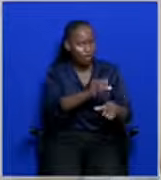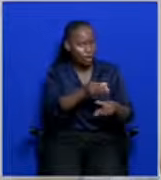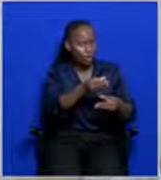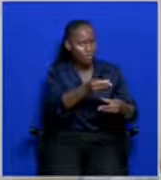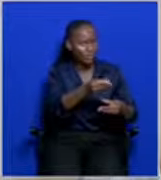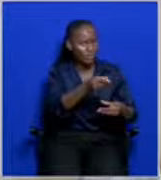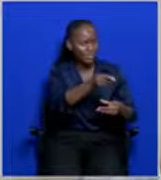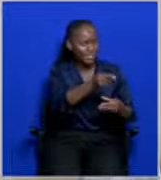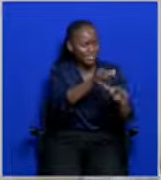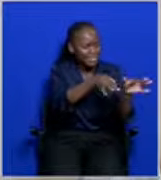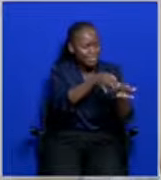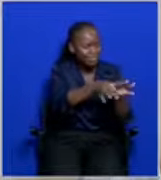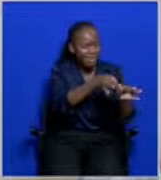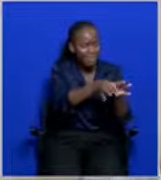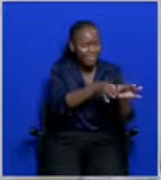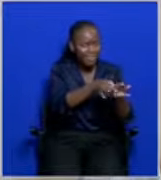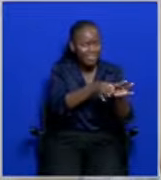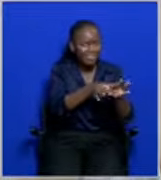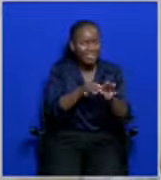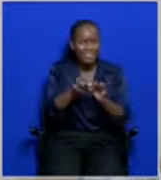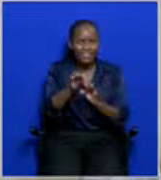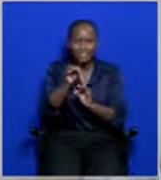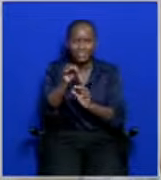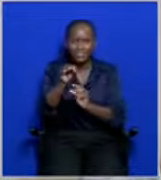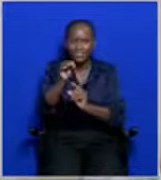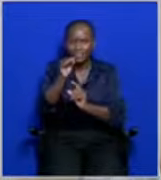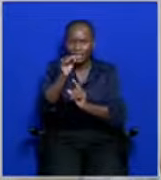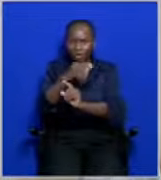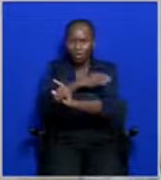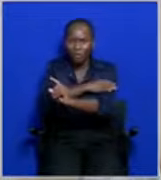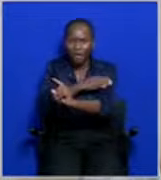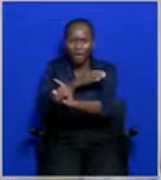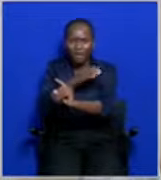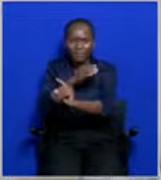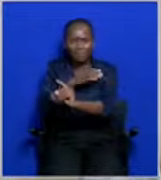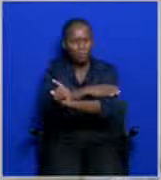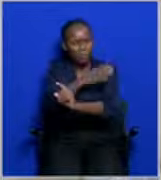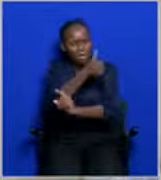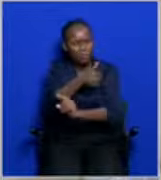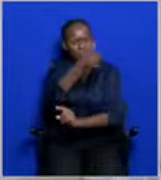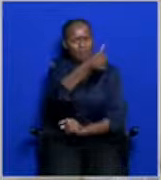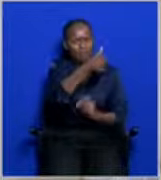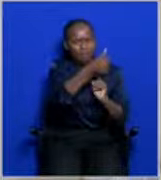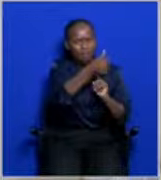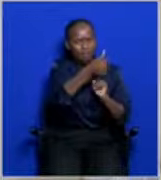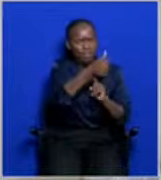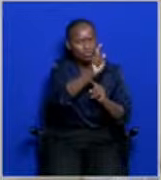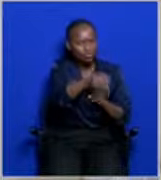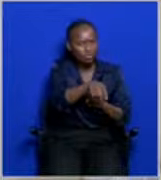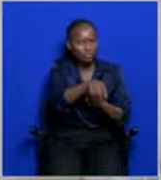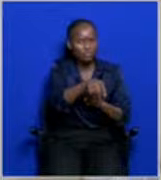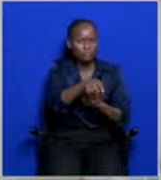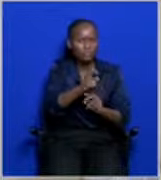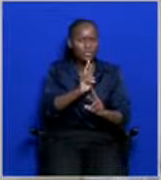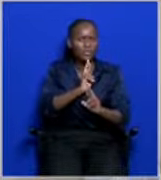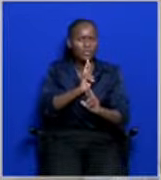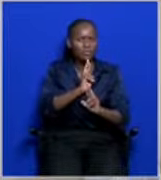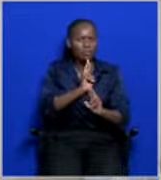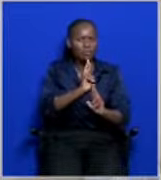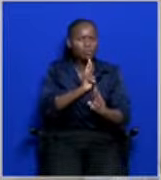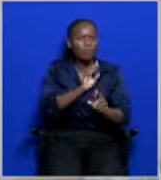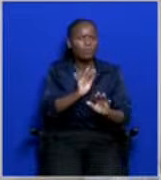what information he shall provide? Or is it up to every commander to decide what information to provide?